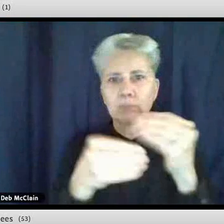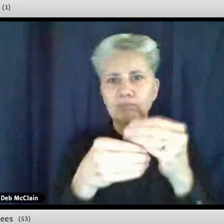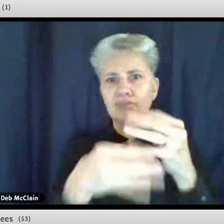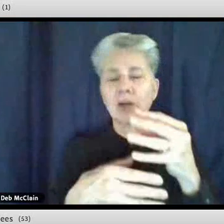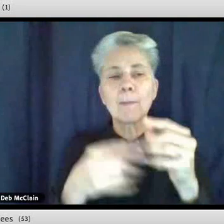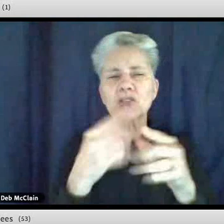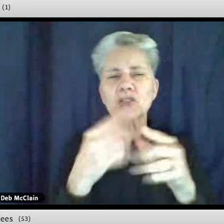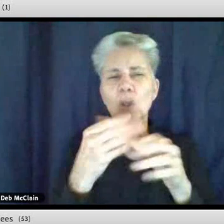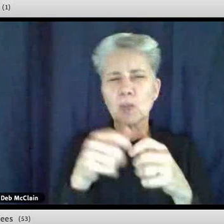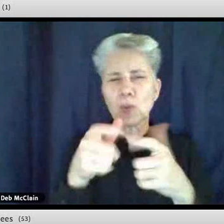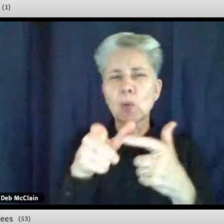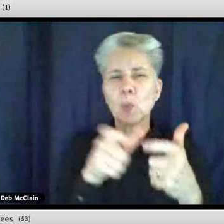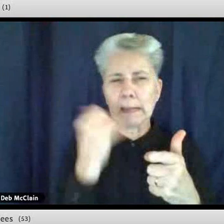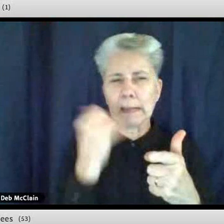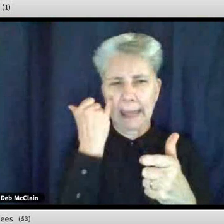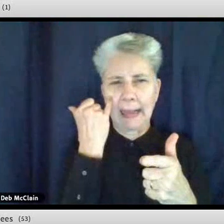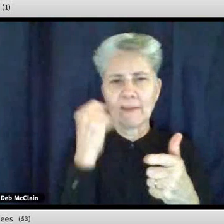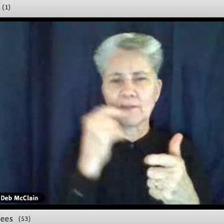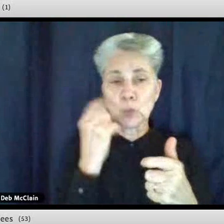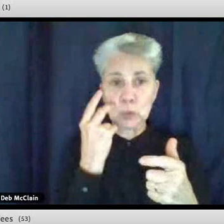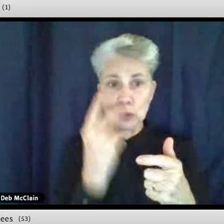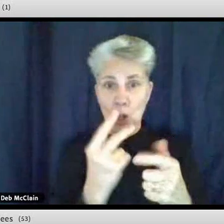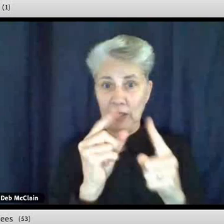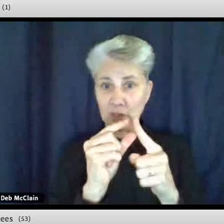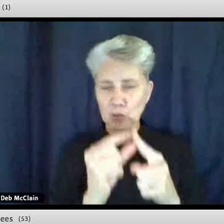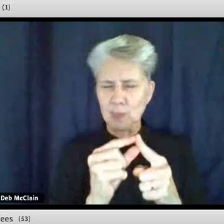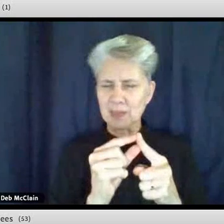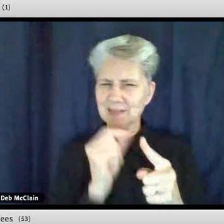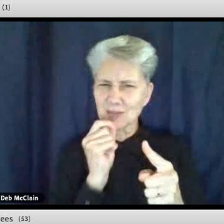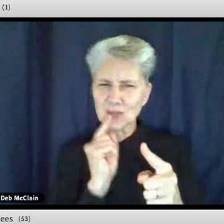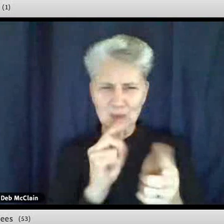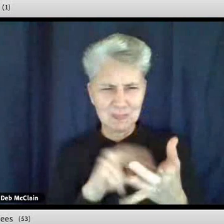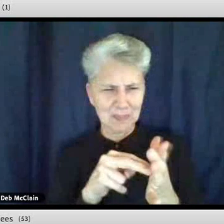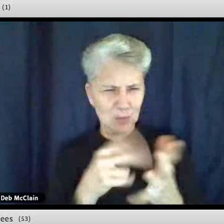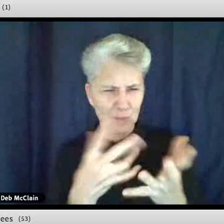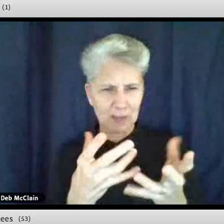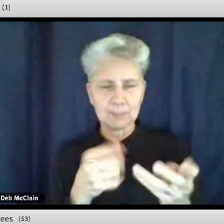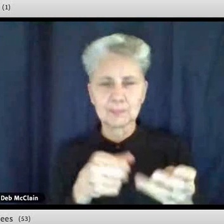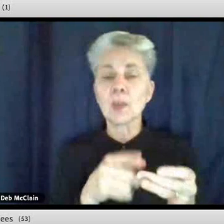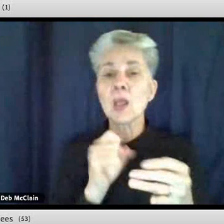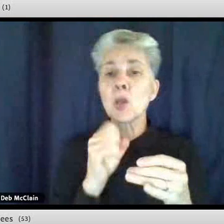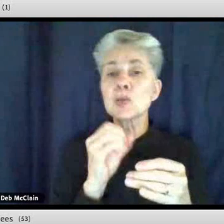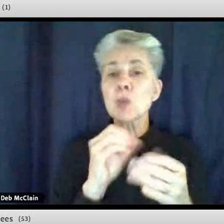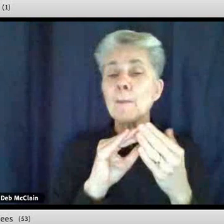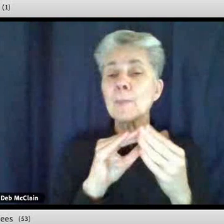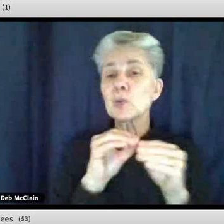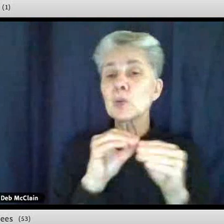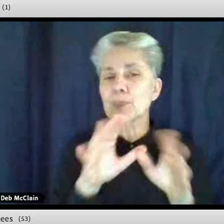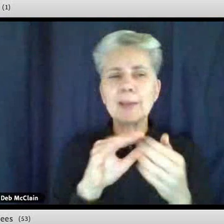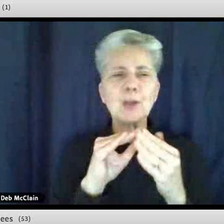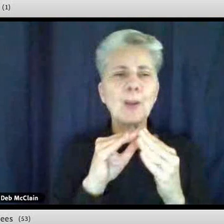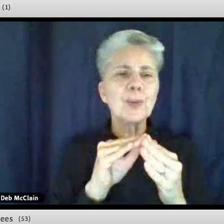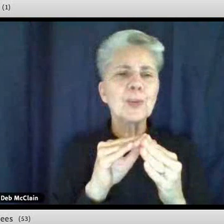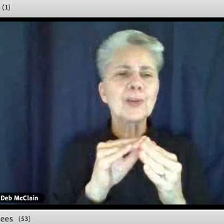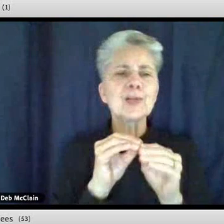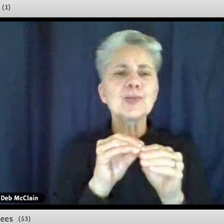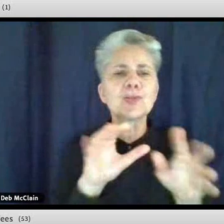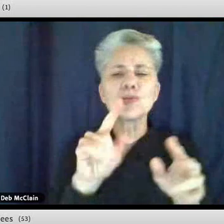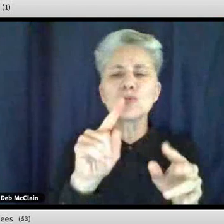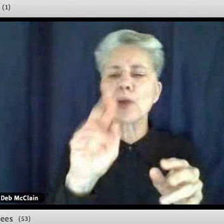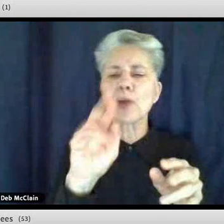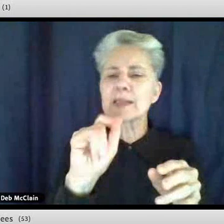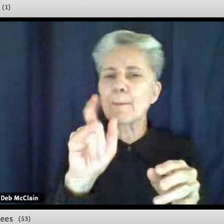this with you real quick in case you came across these terms and you weren't sure what they were. So community spread or community transmission